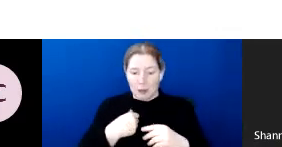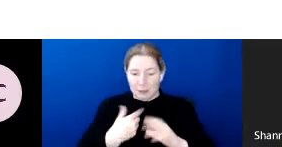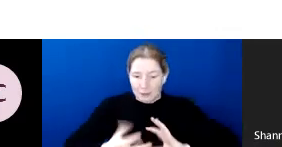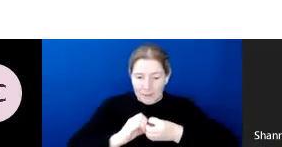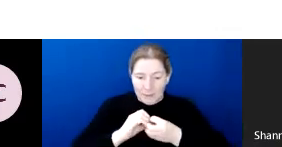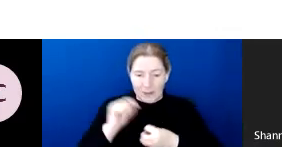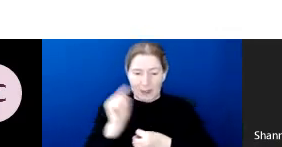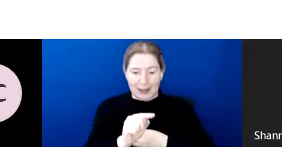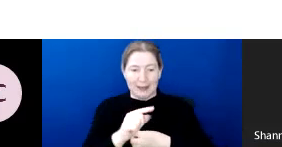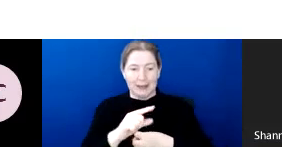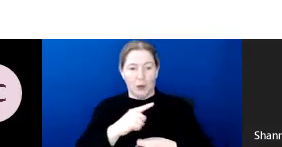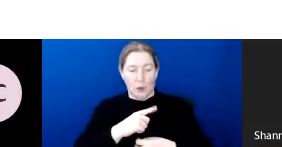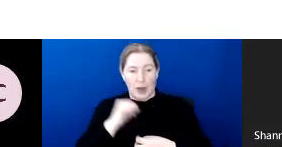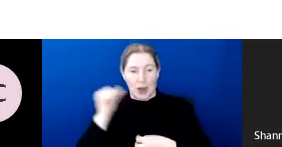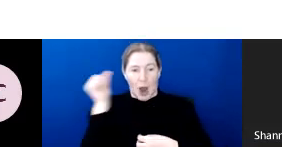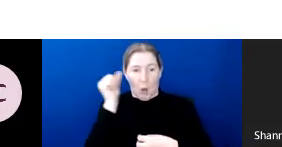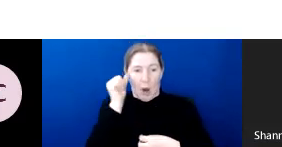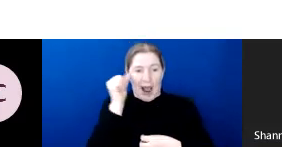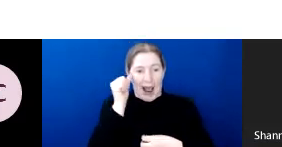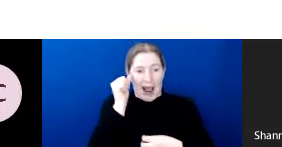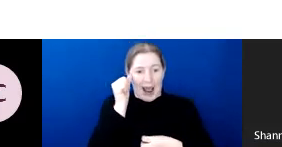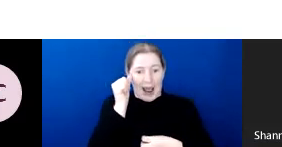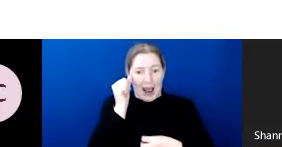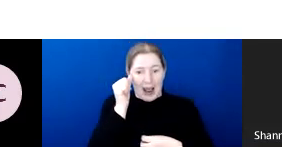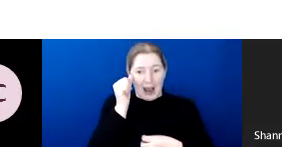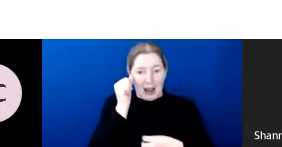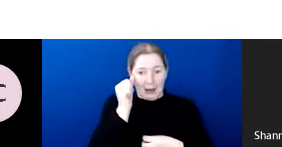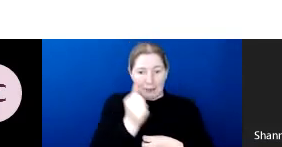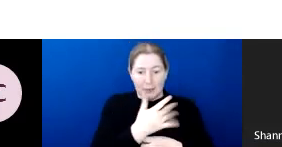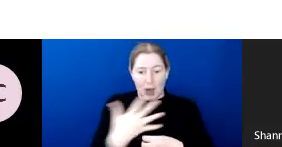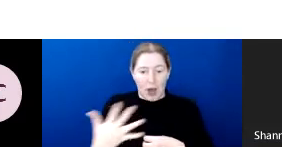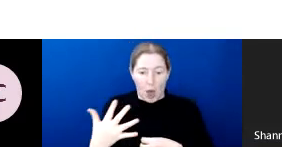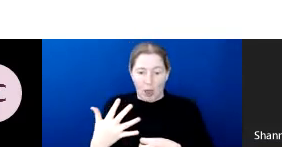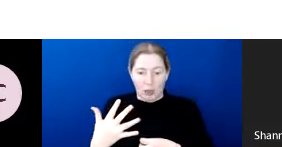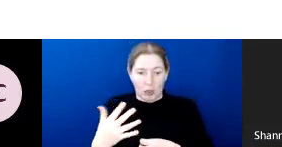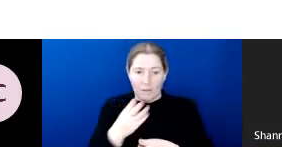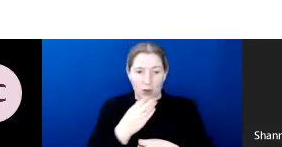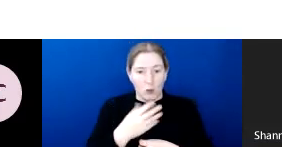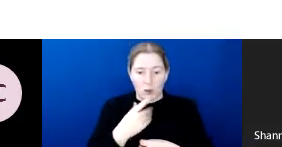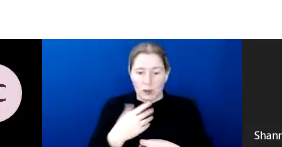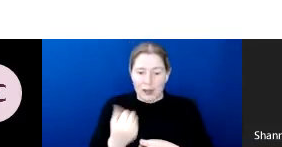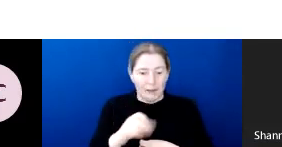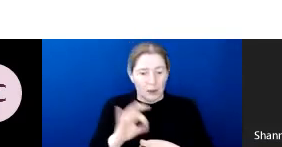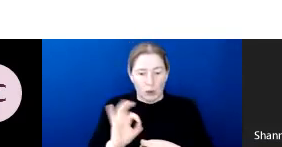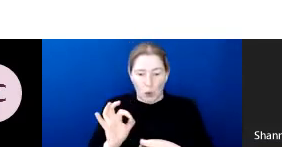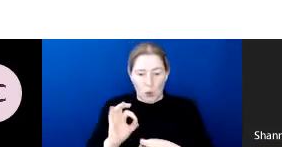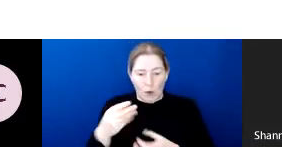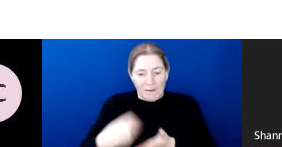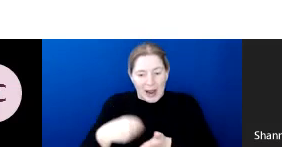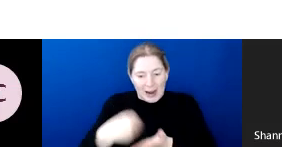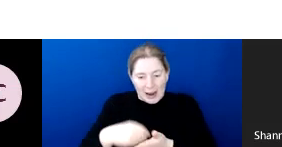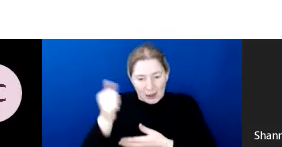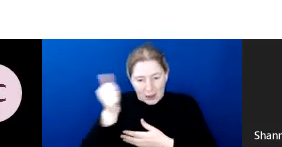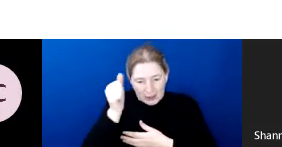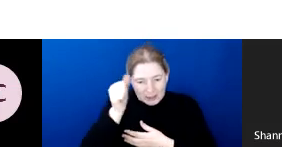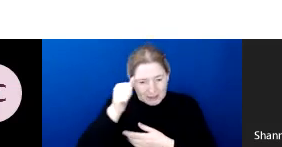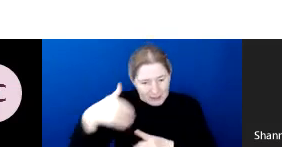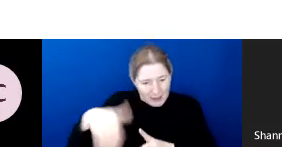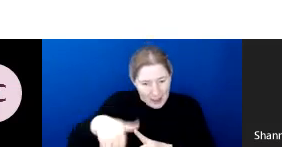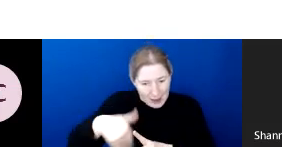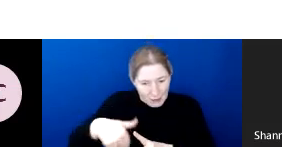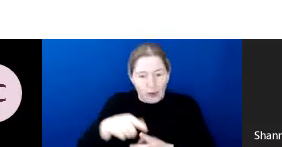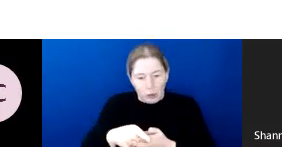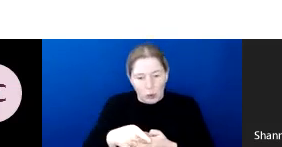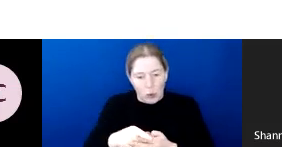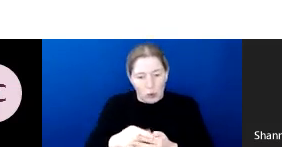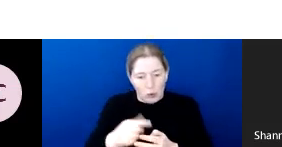because we're aware that a lot of the users don't have any financial background, so it should be fairly easy and